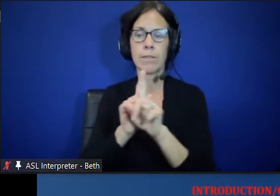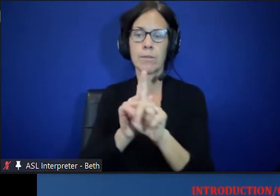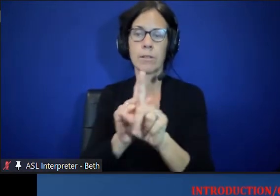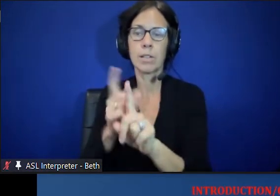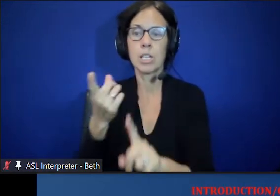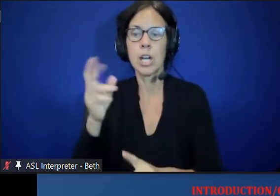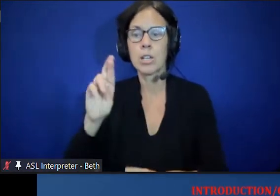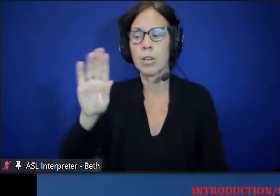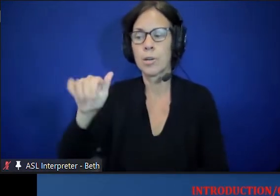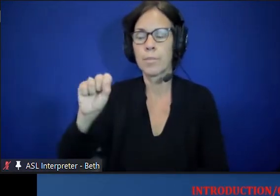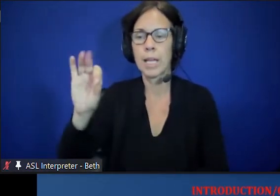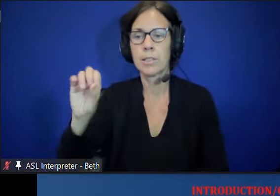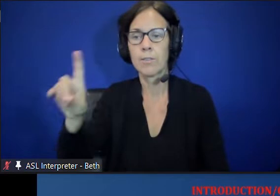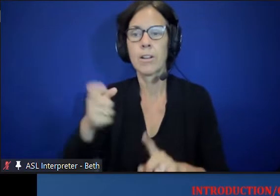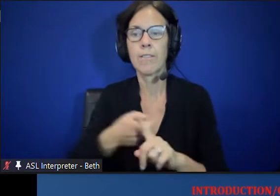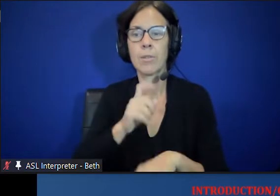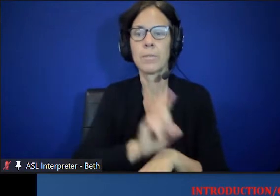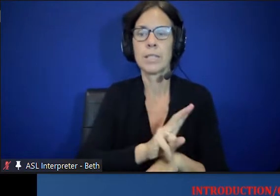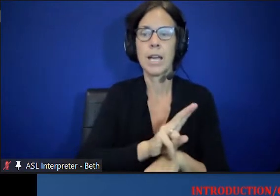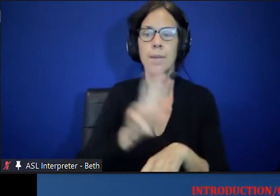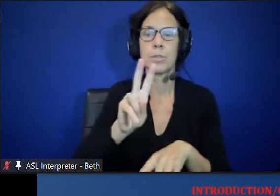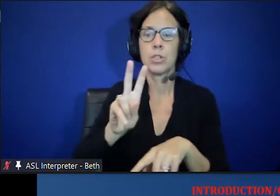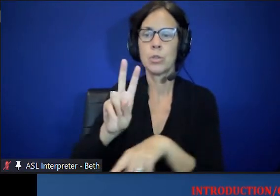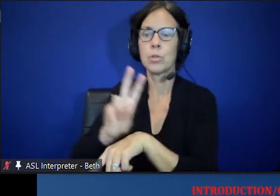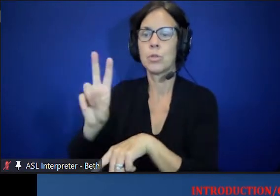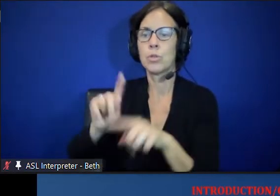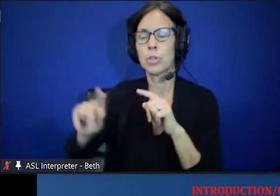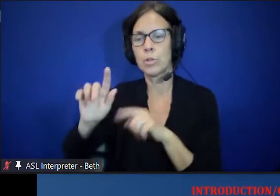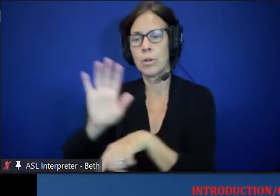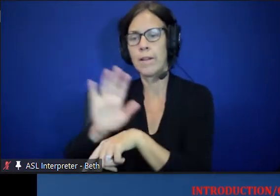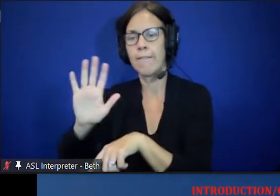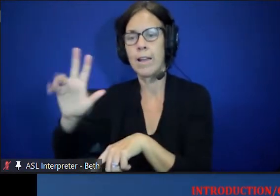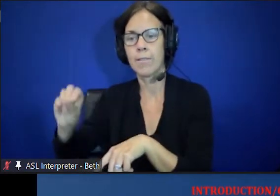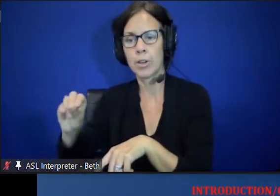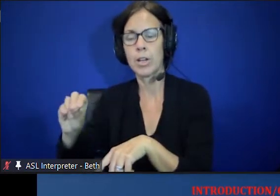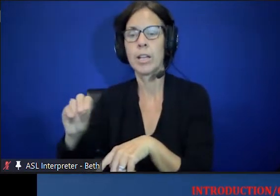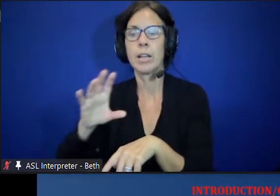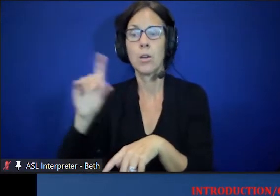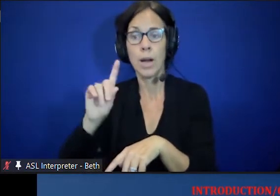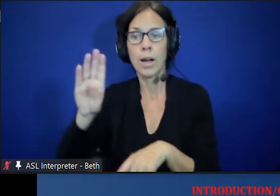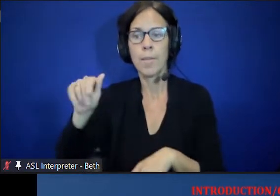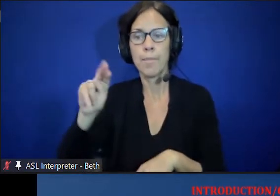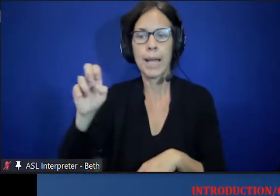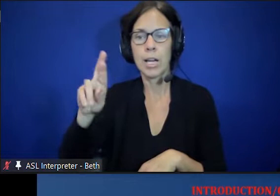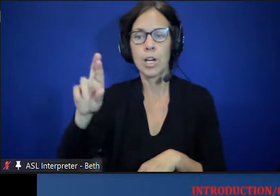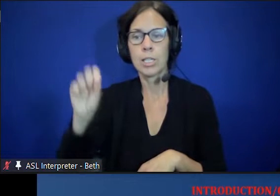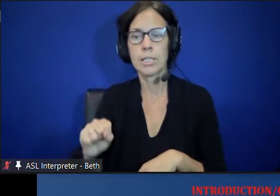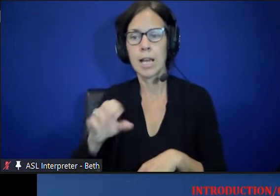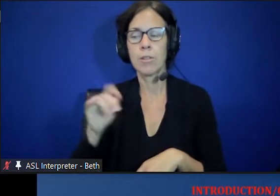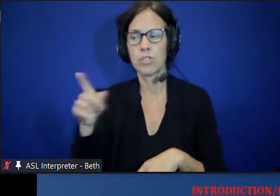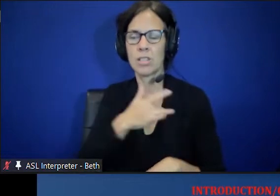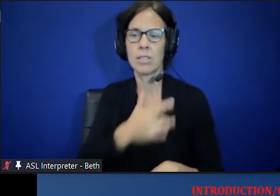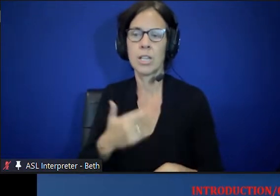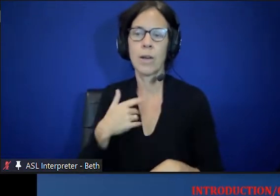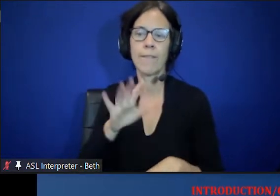Dr. Bashford from about 2 in the afternoon until like 5:30 when the clinic ended. And this was at Banner South. And she would usually have about 5